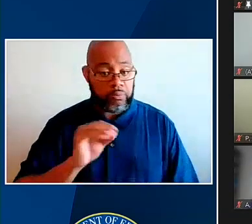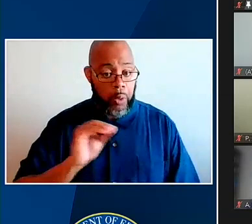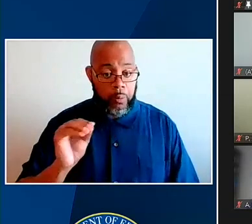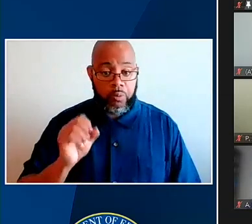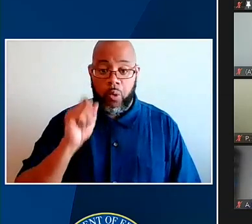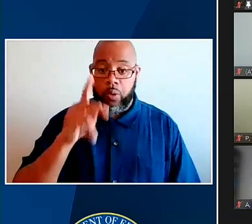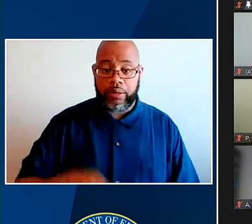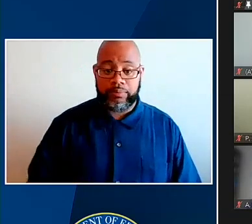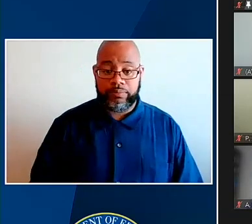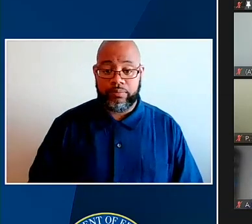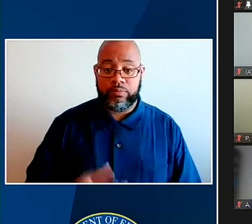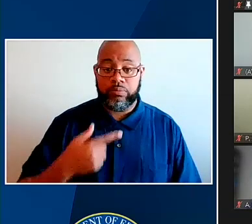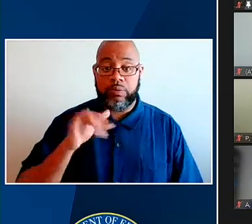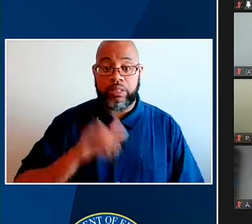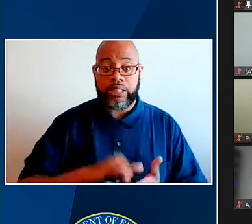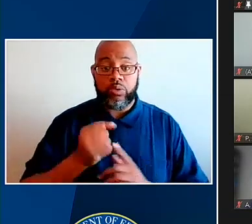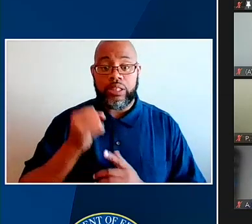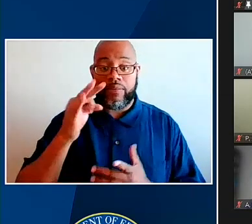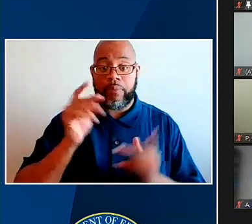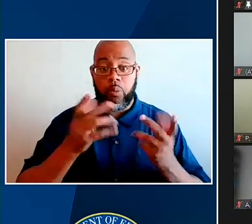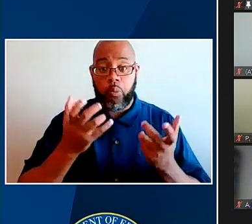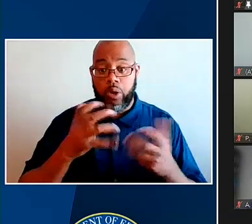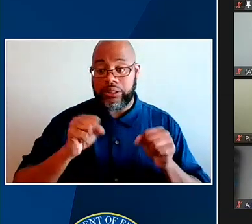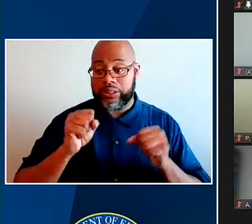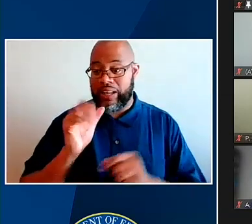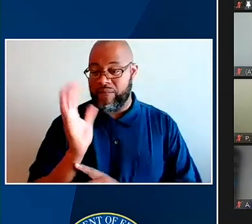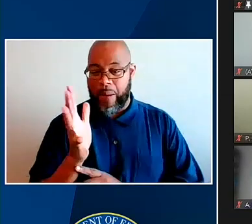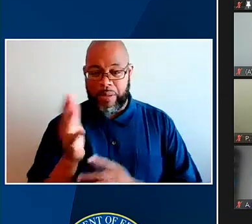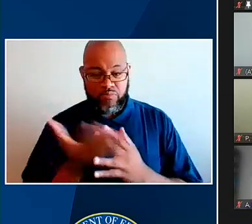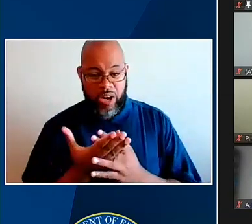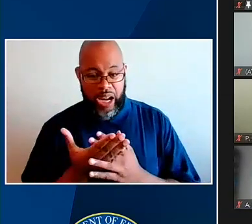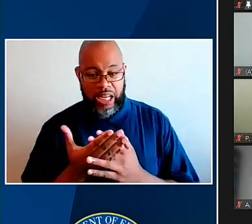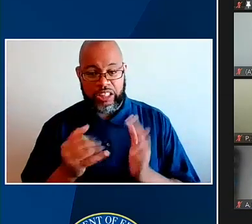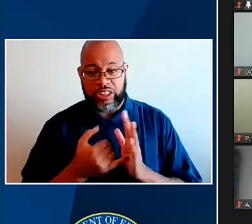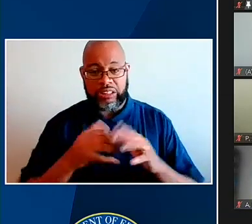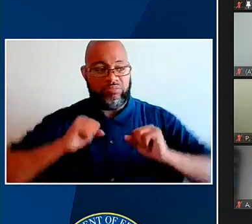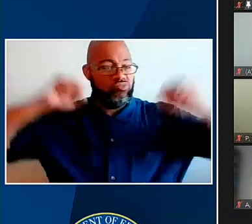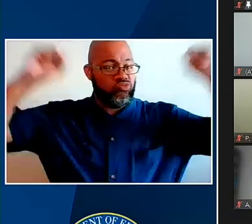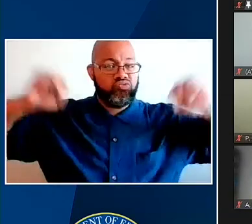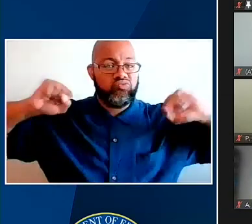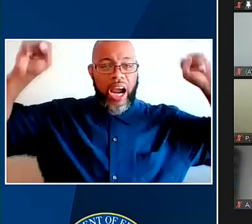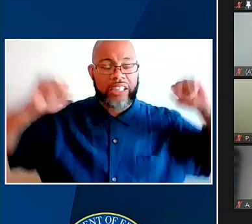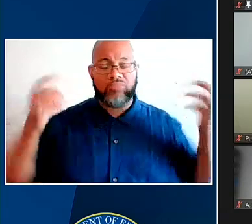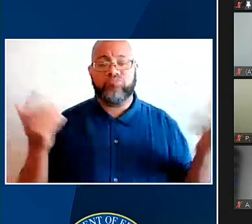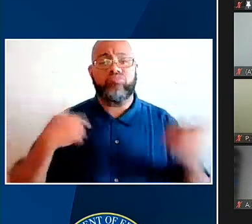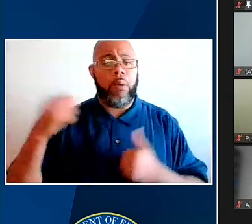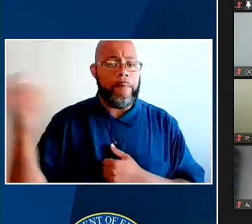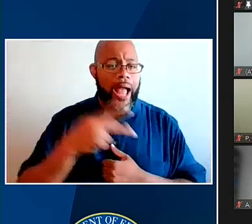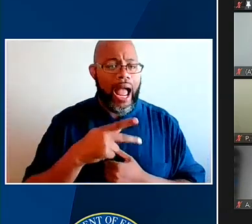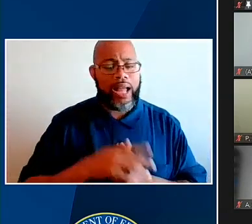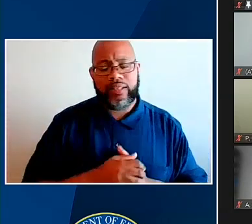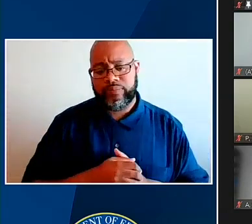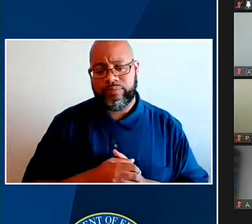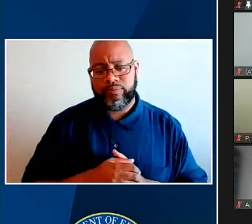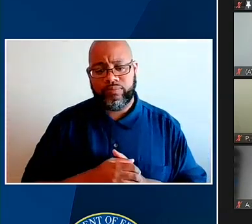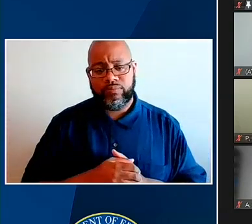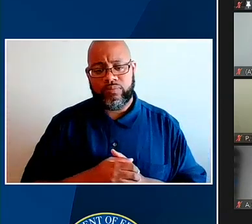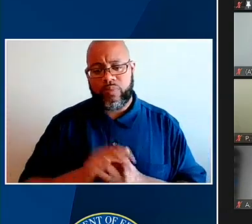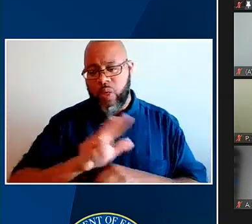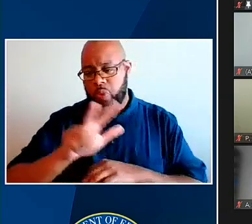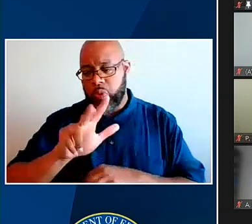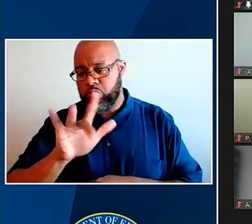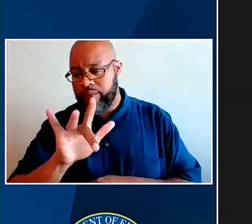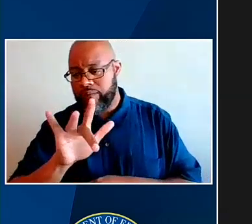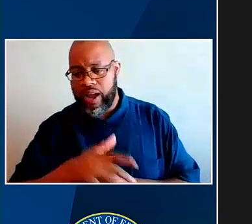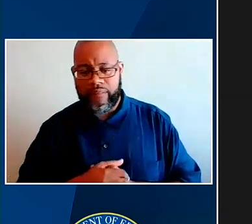Okay. So in that case, if folks do want to take a quick 5-minute break just to get up and stretch their legs, we'll come back right at maybe